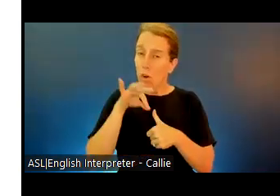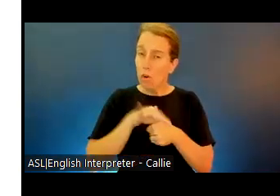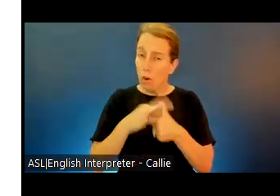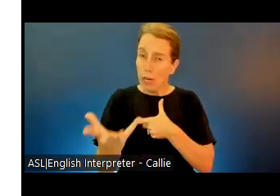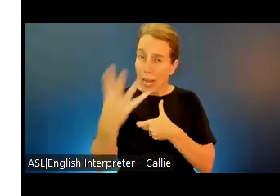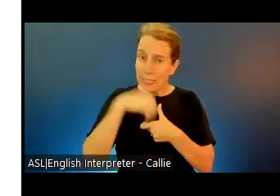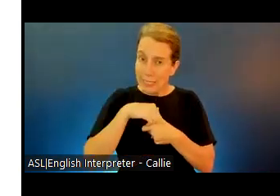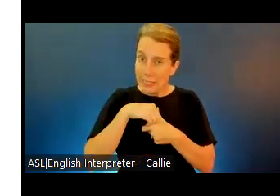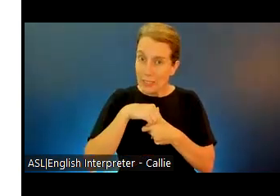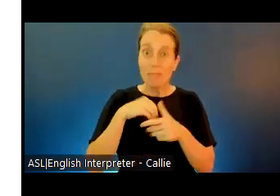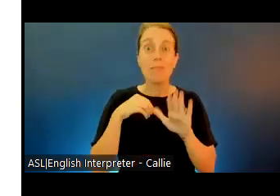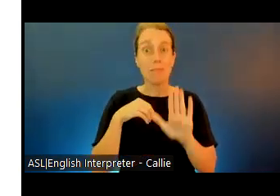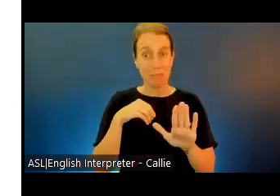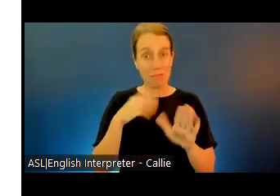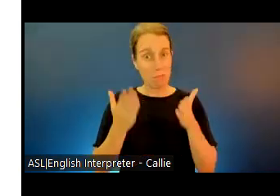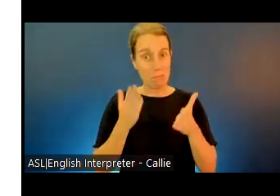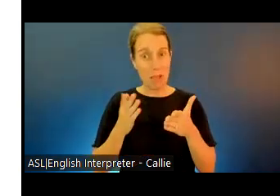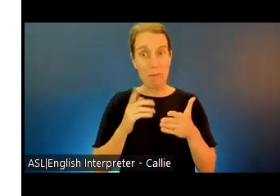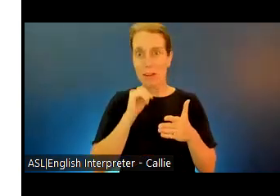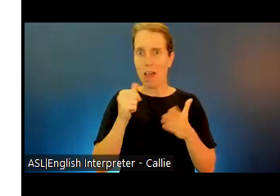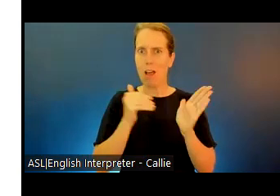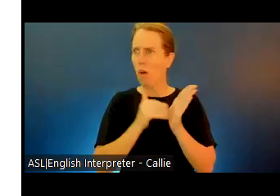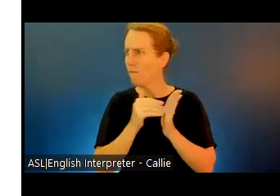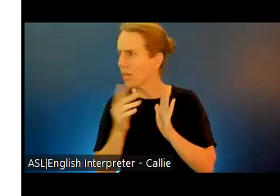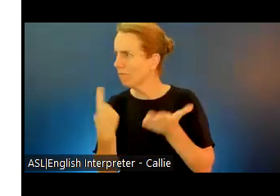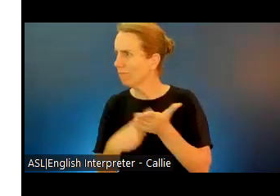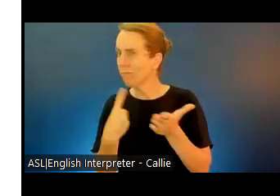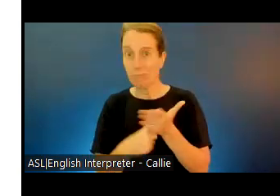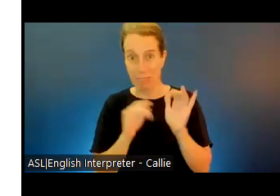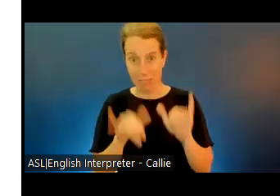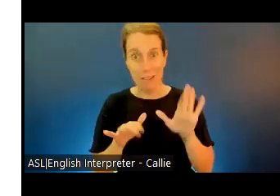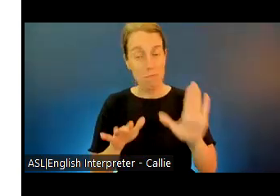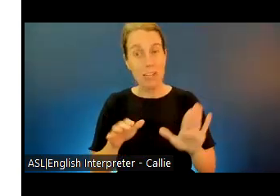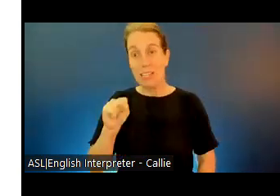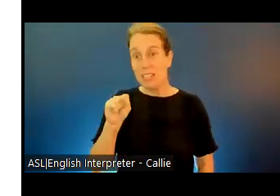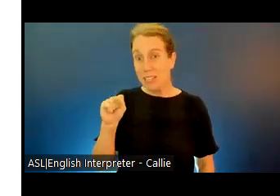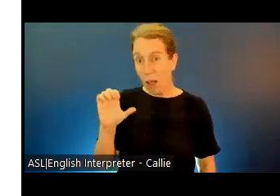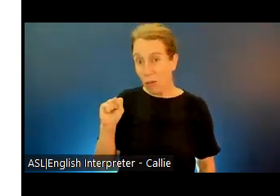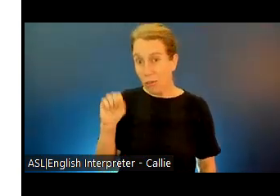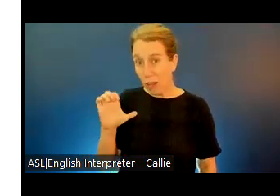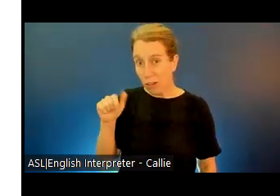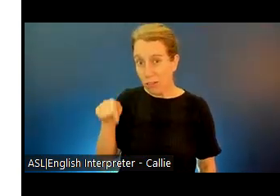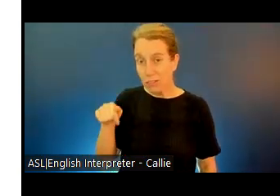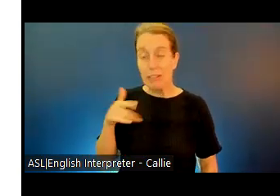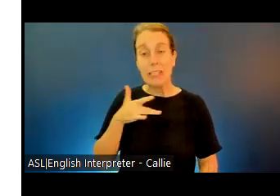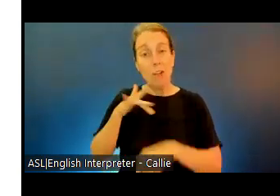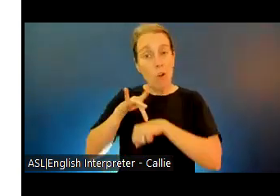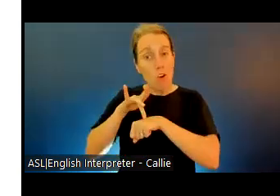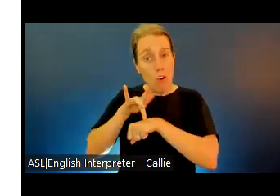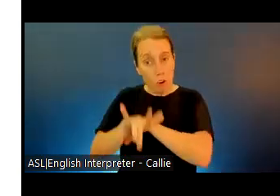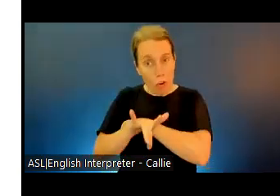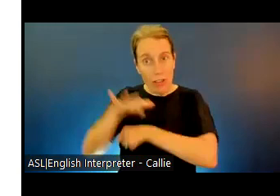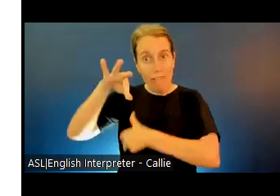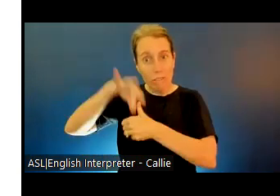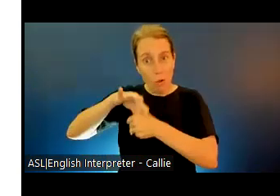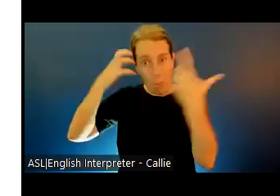mention as often. But as we look to South Carolina being one of the early presidential primary states, one of the key